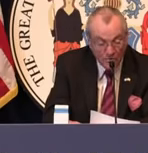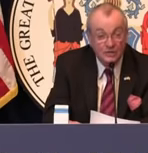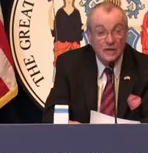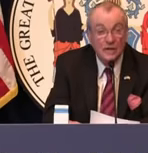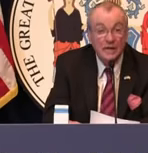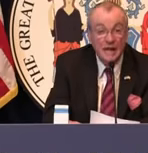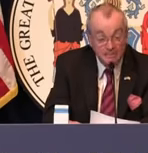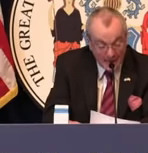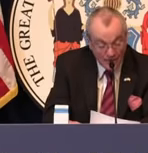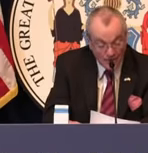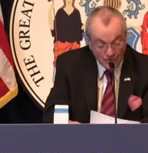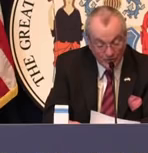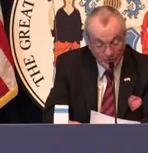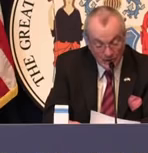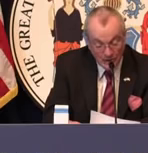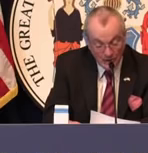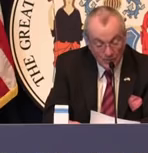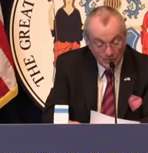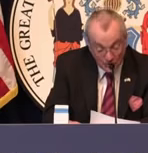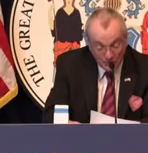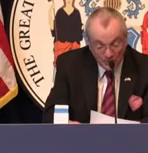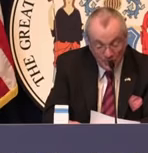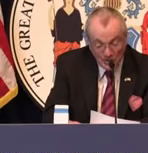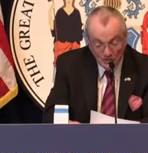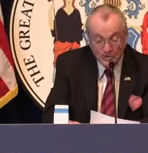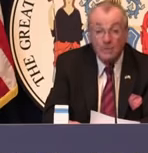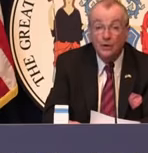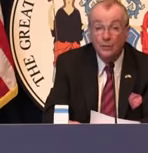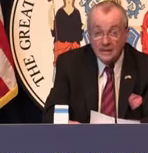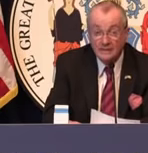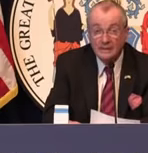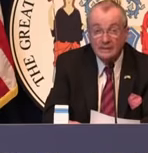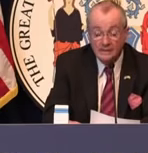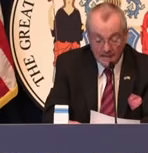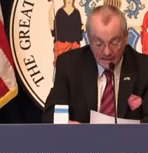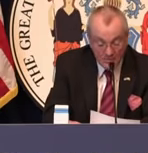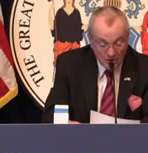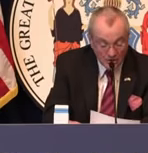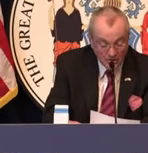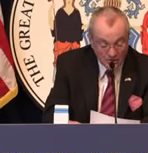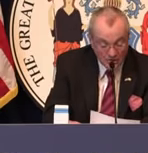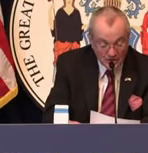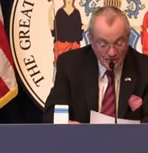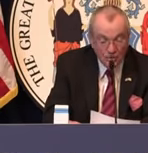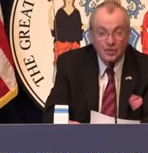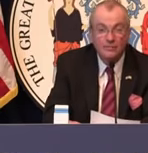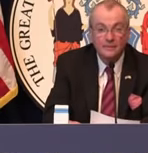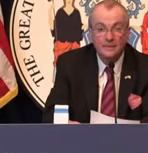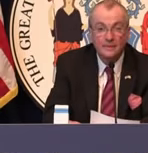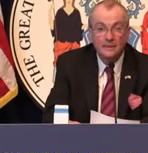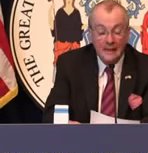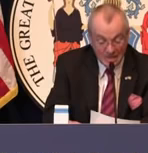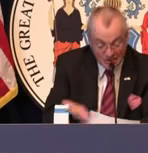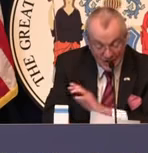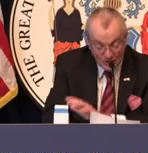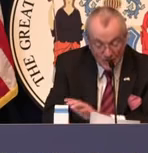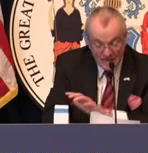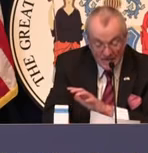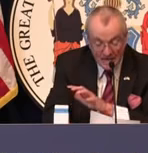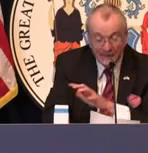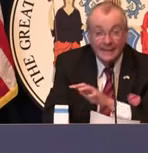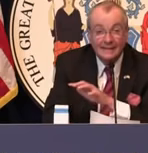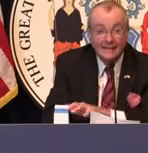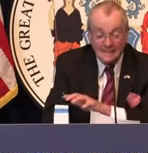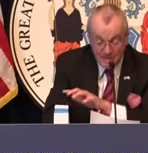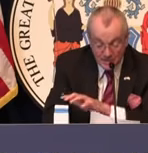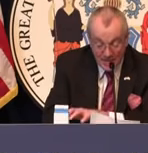facility owners and managers, with new procedures to better regulate and monitor facility ownership, and